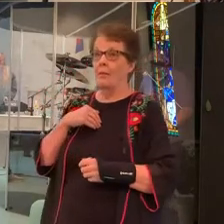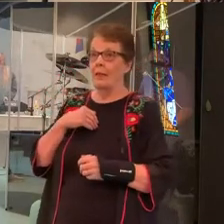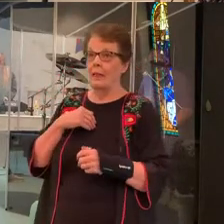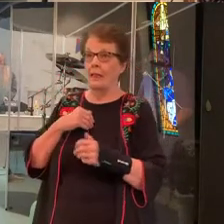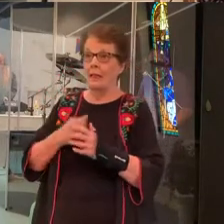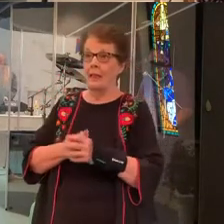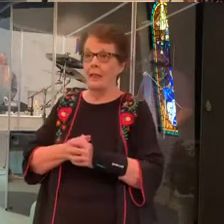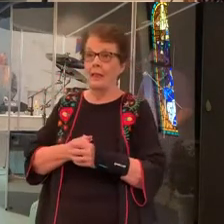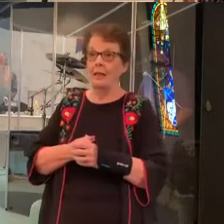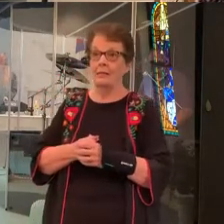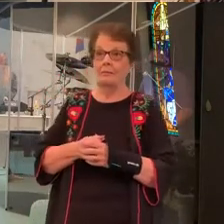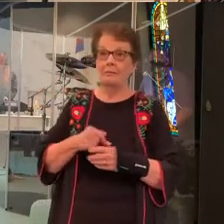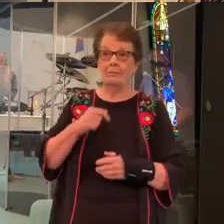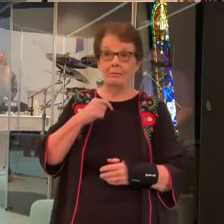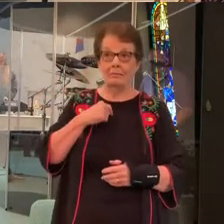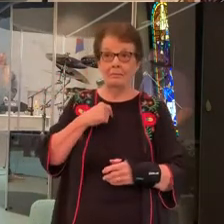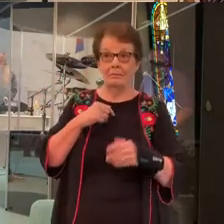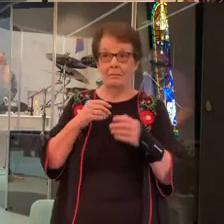welcome me?